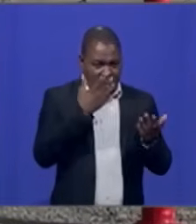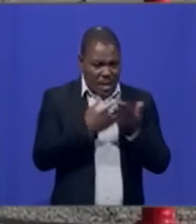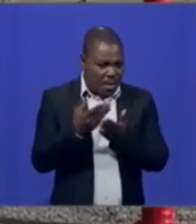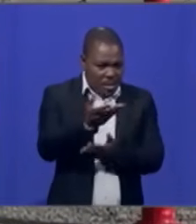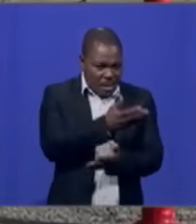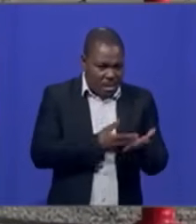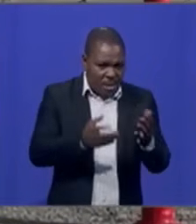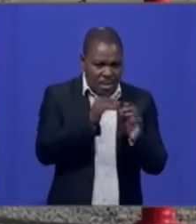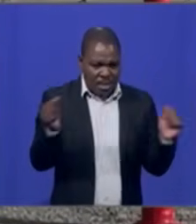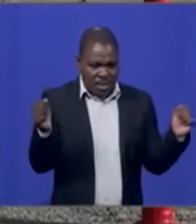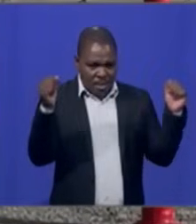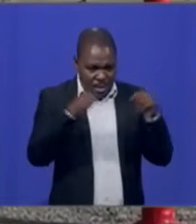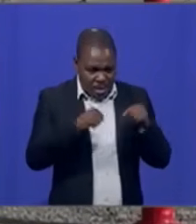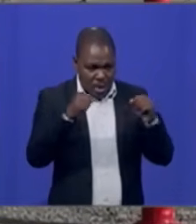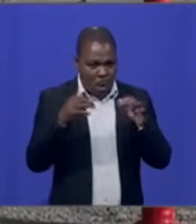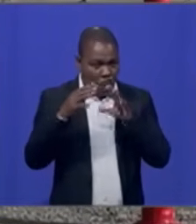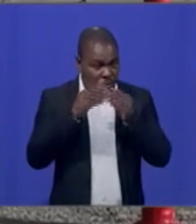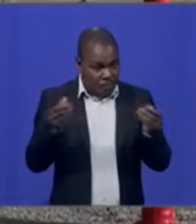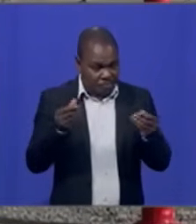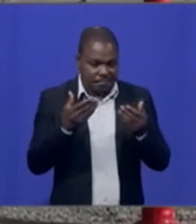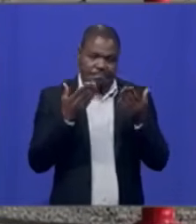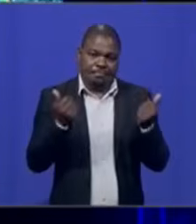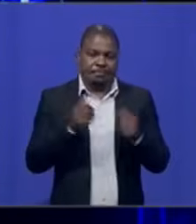mabaka a tshwanang a ho fedisa ntwa ena.